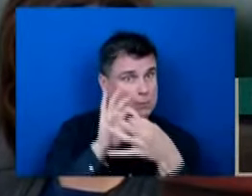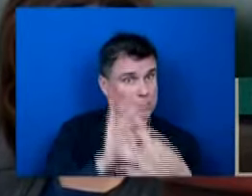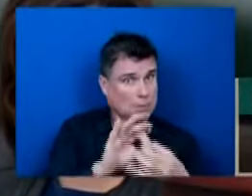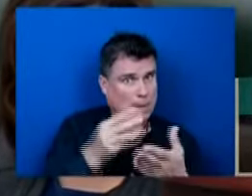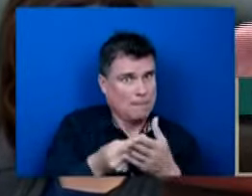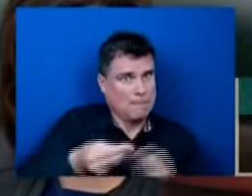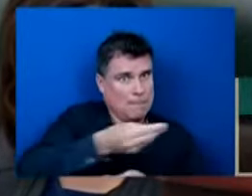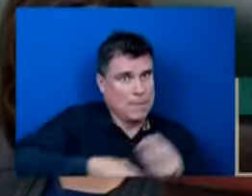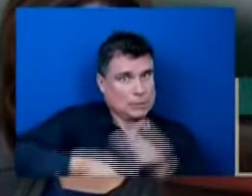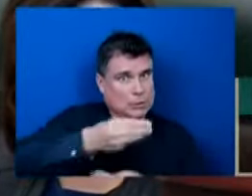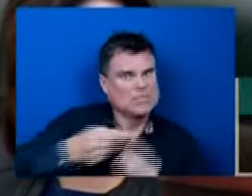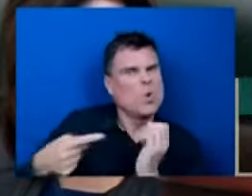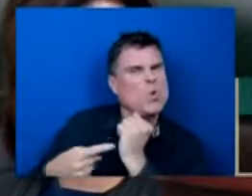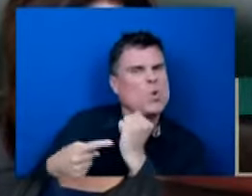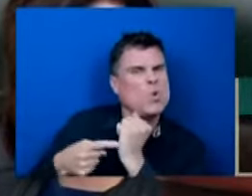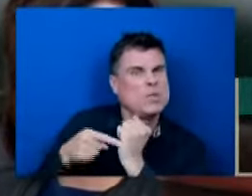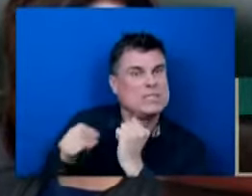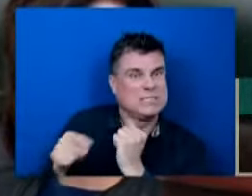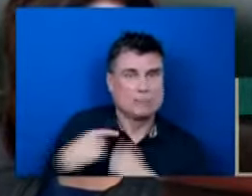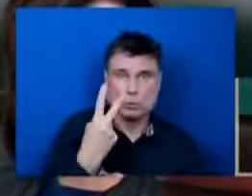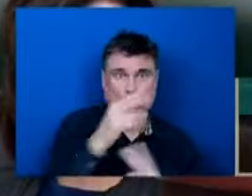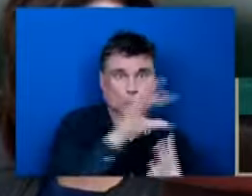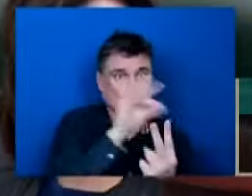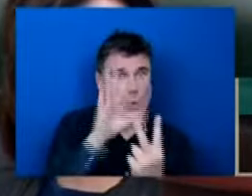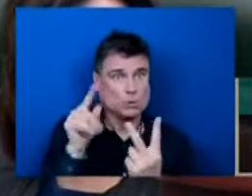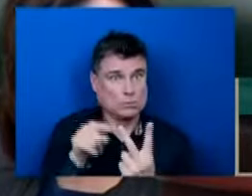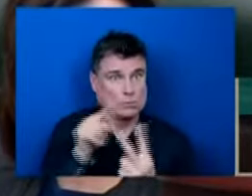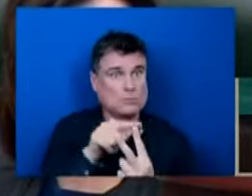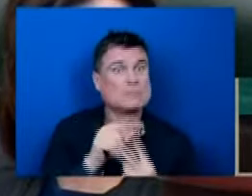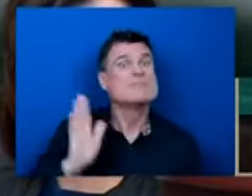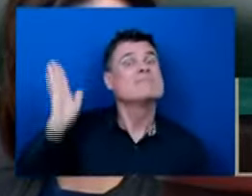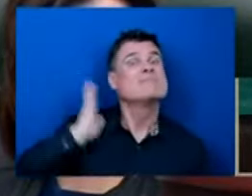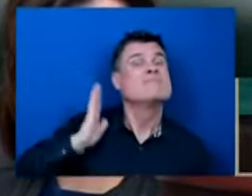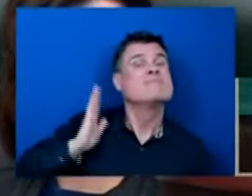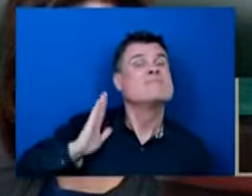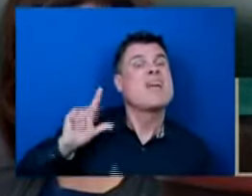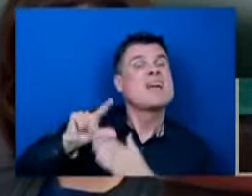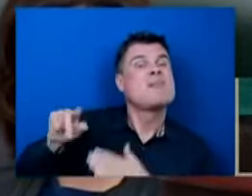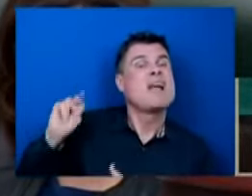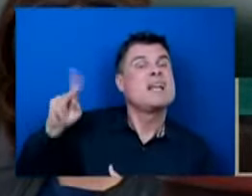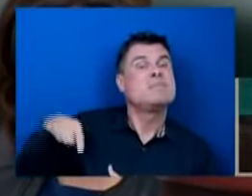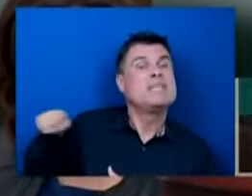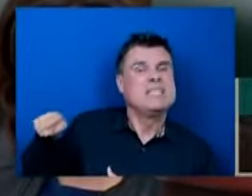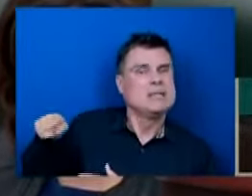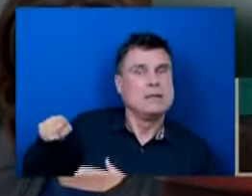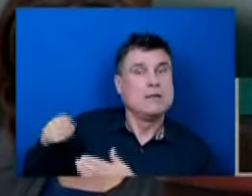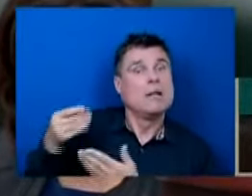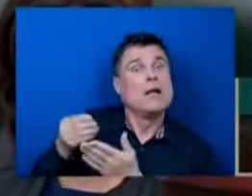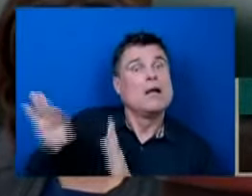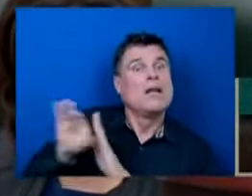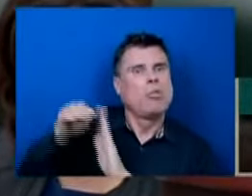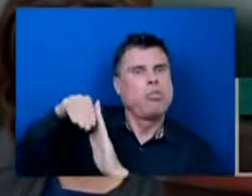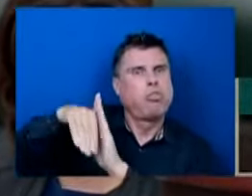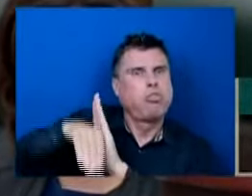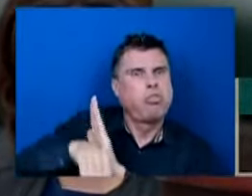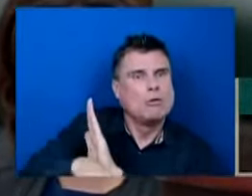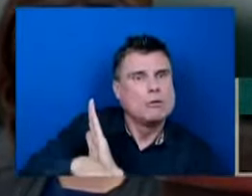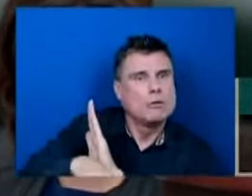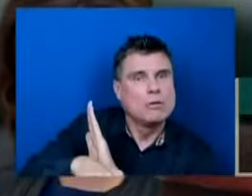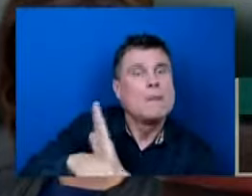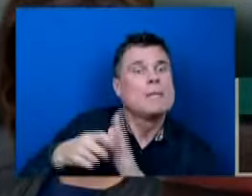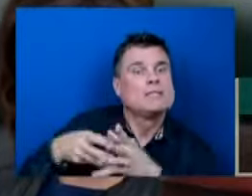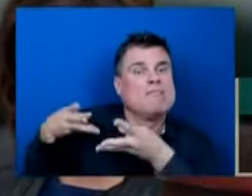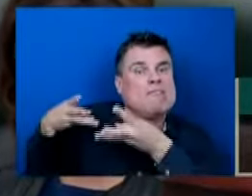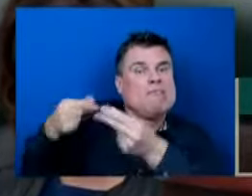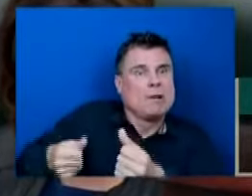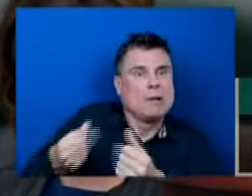previous government took the approach of increased spending, increased taxes, and increased regulation. In spite of fiscal challenges,